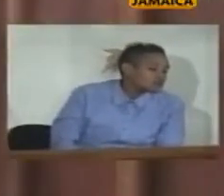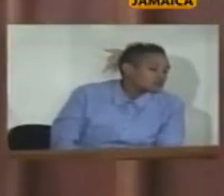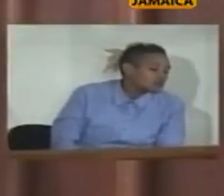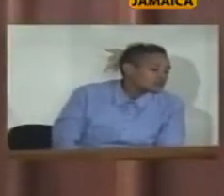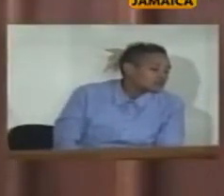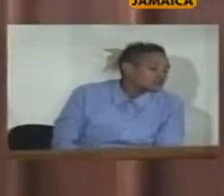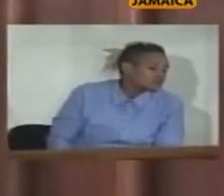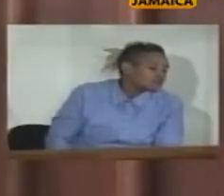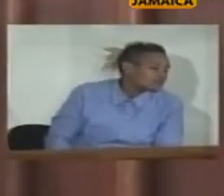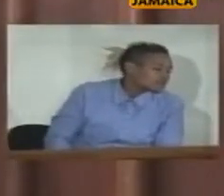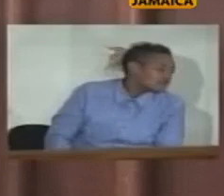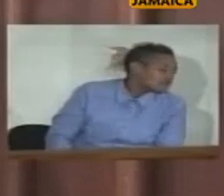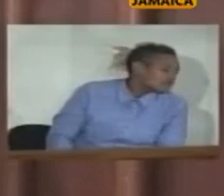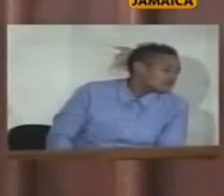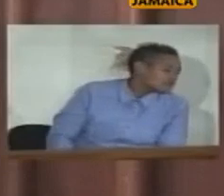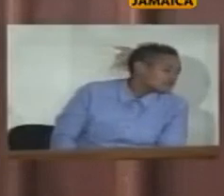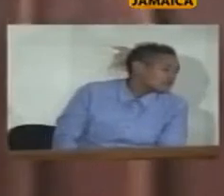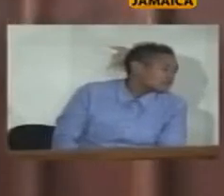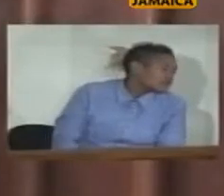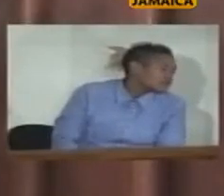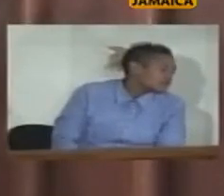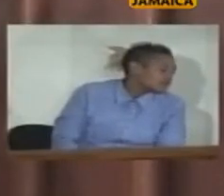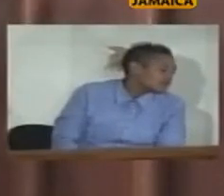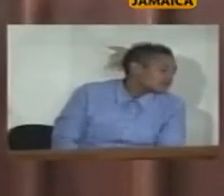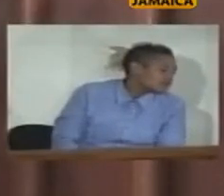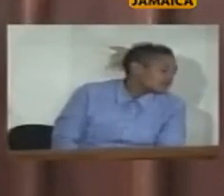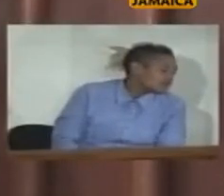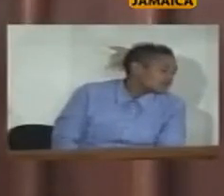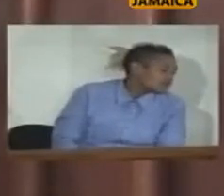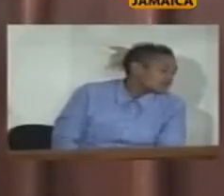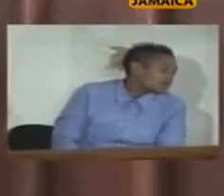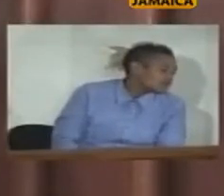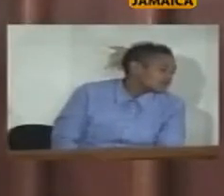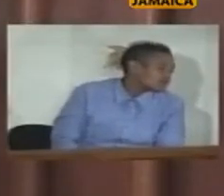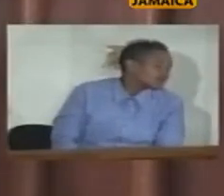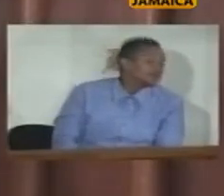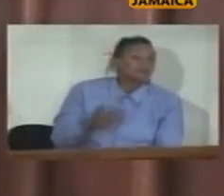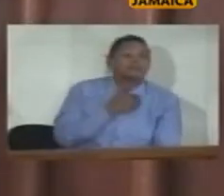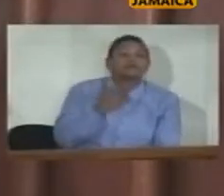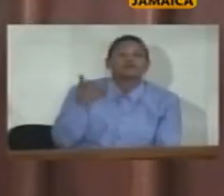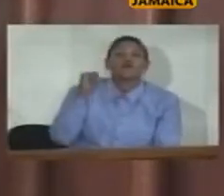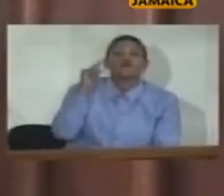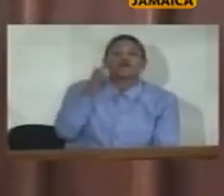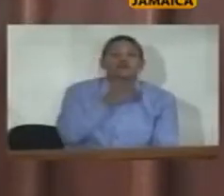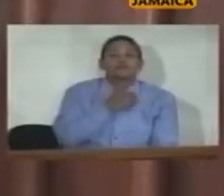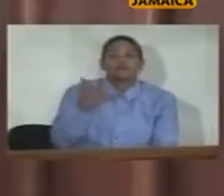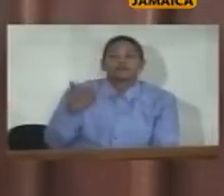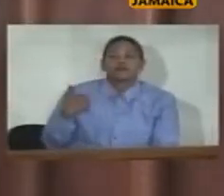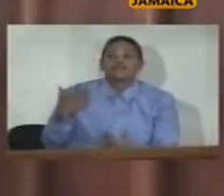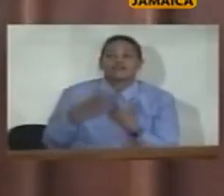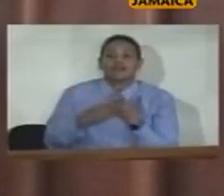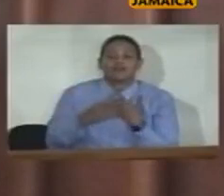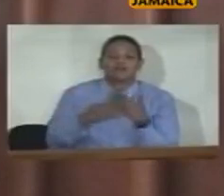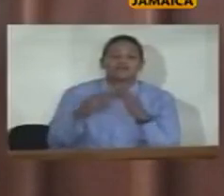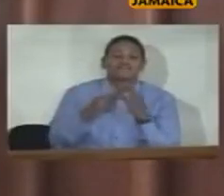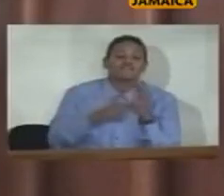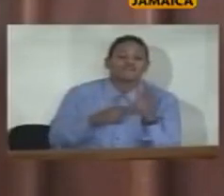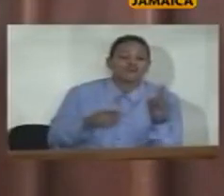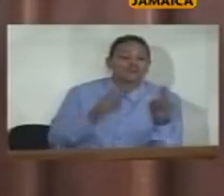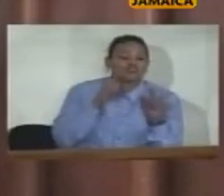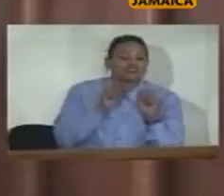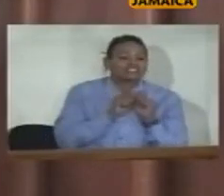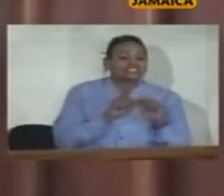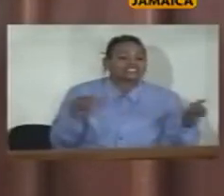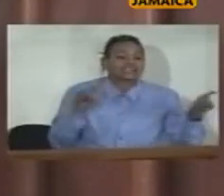members, every member has a copy of the standing order. It was sent to